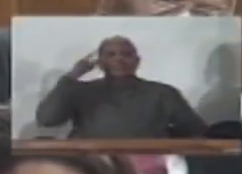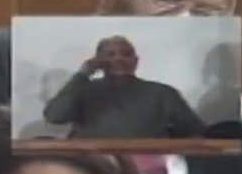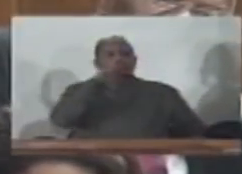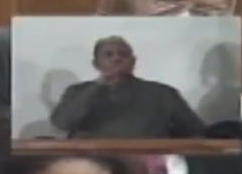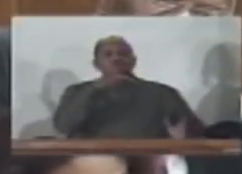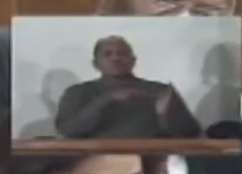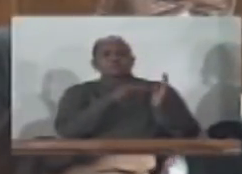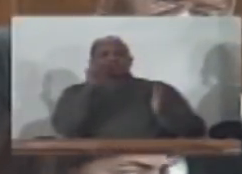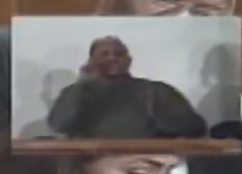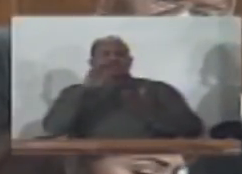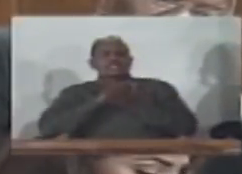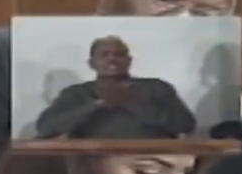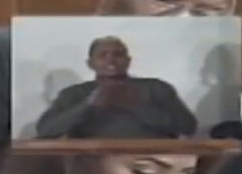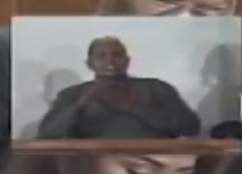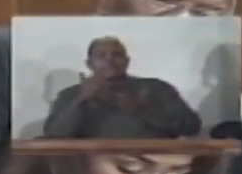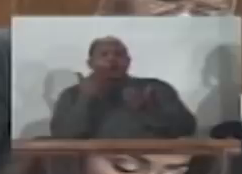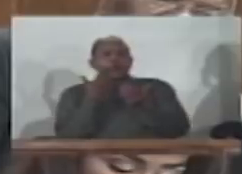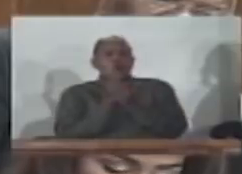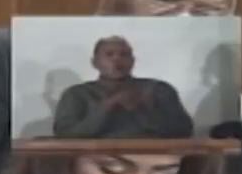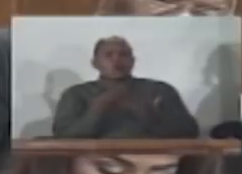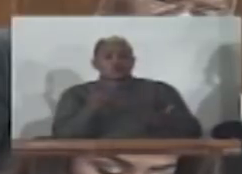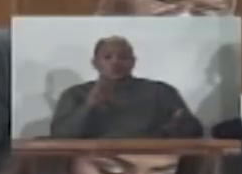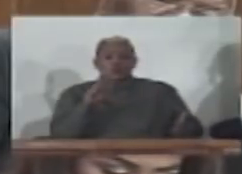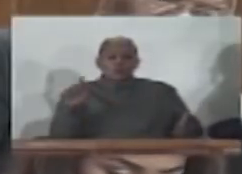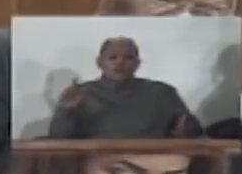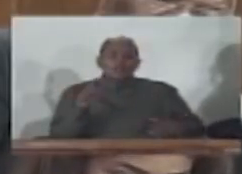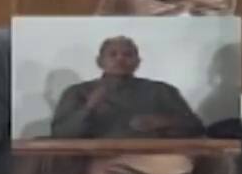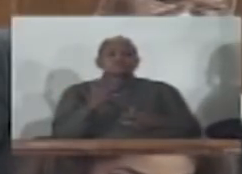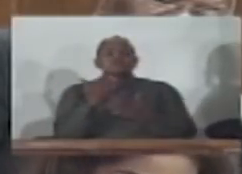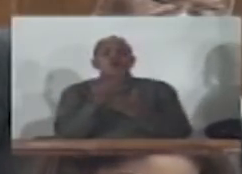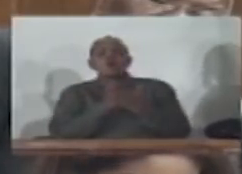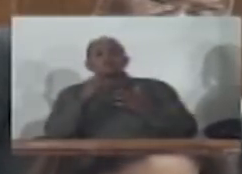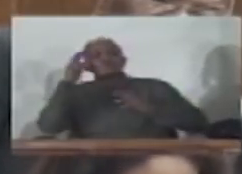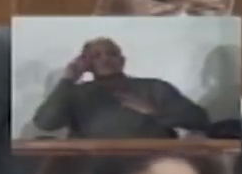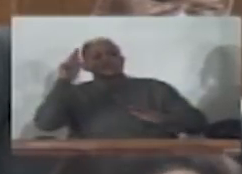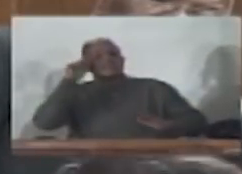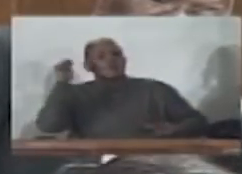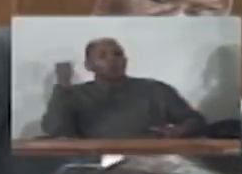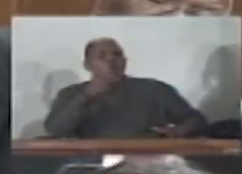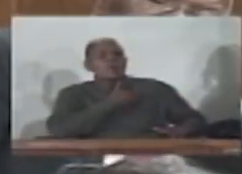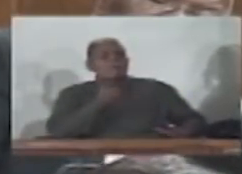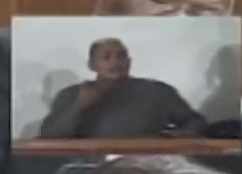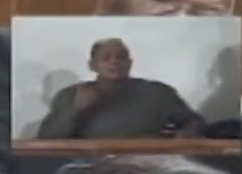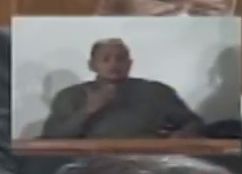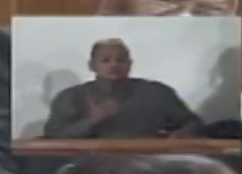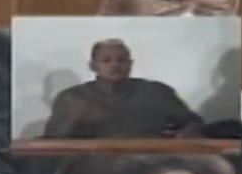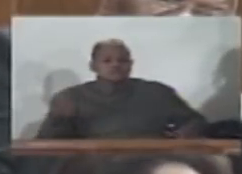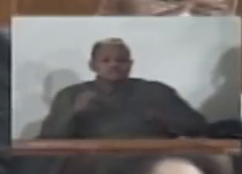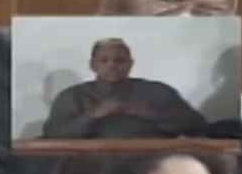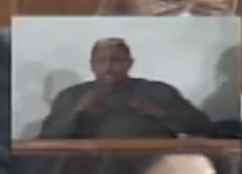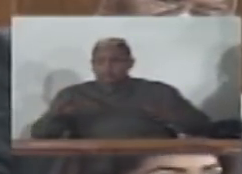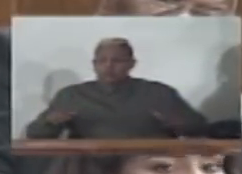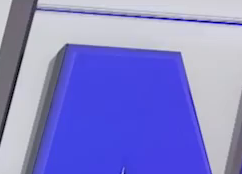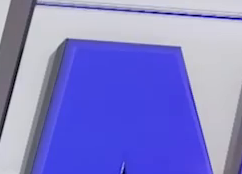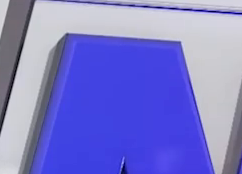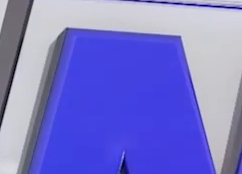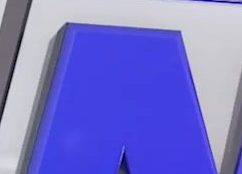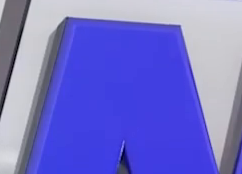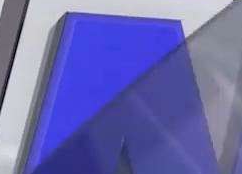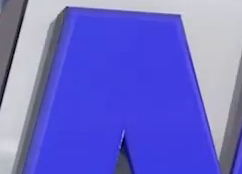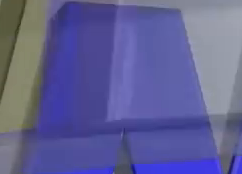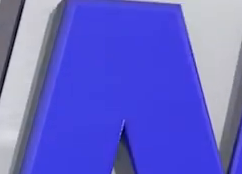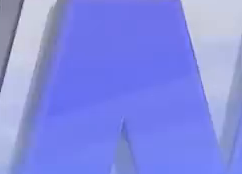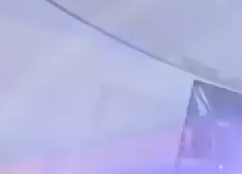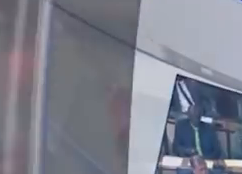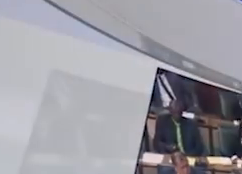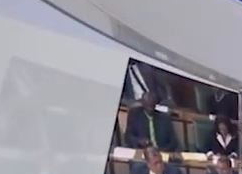for decency and goodwill earned him the respect of all his colleagues within the House on all sides. And those